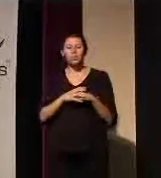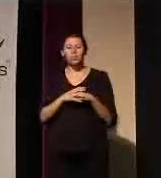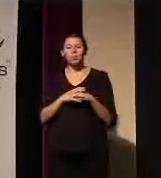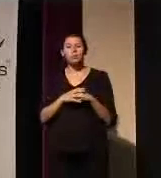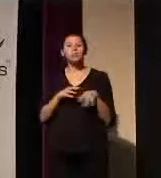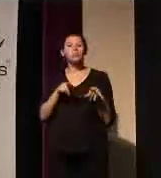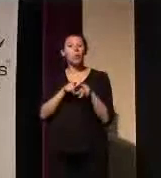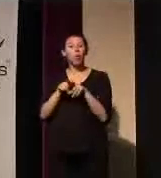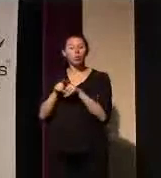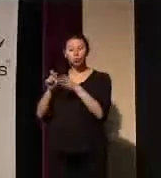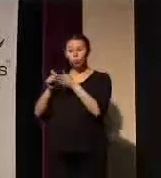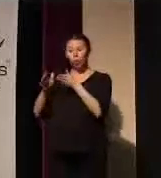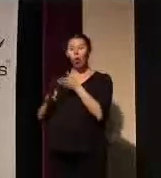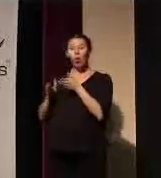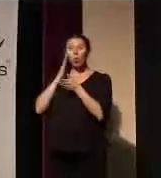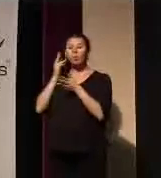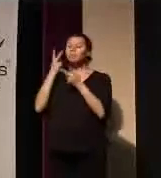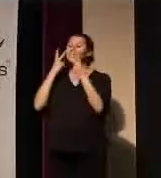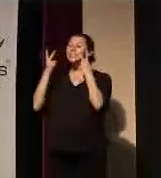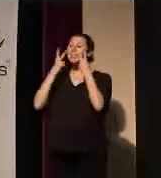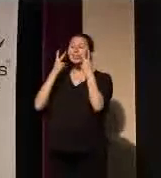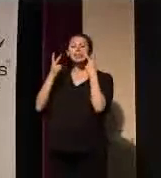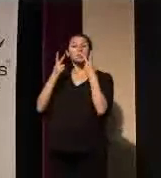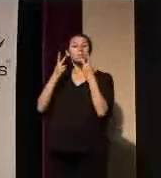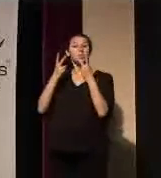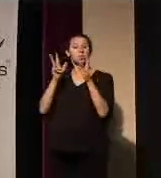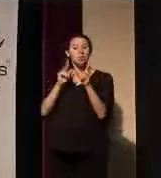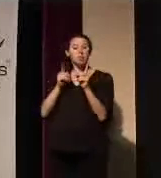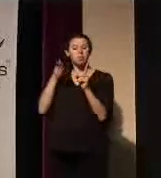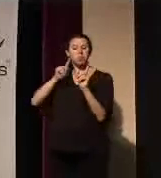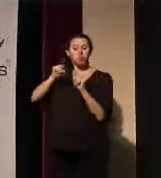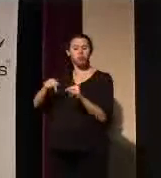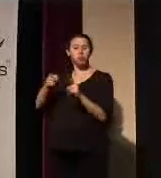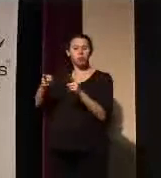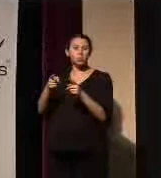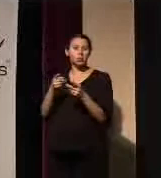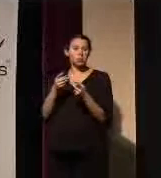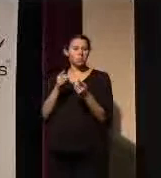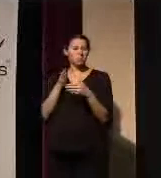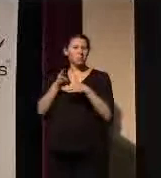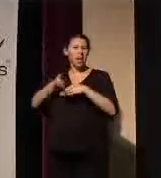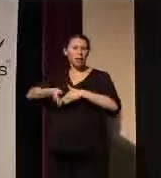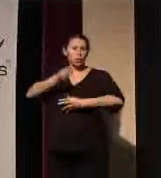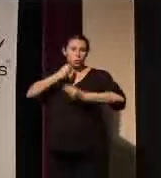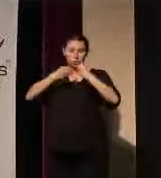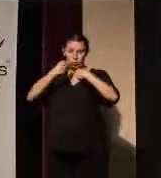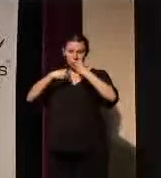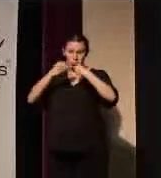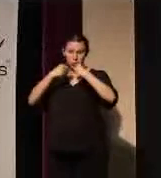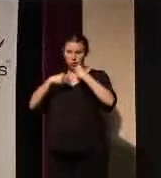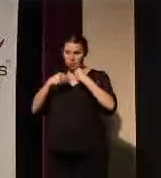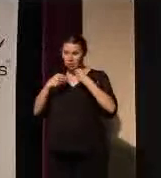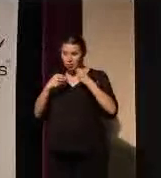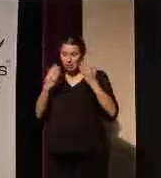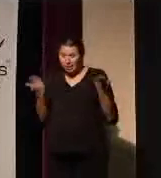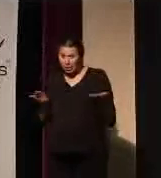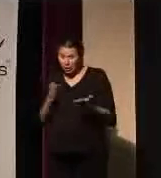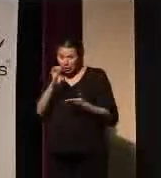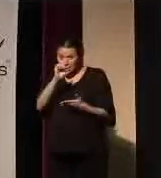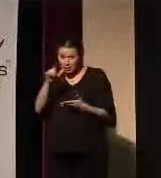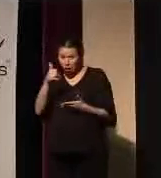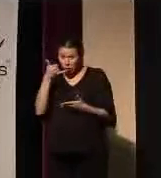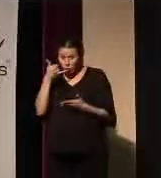she'll be visiting with those guests who are attending the reception tonight. You won't have cell phone service in the